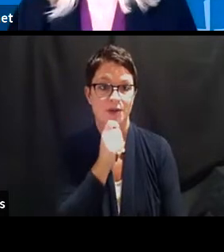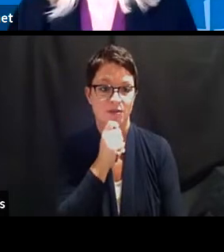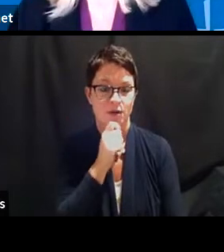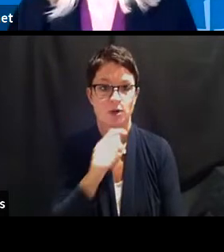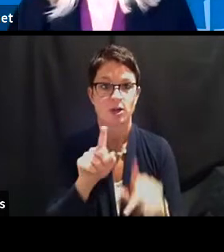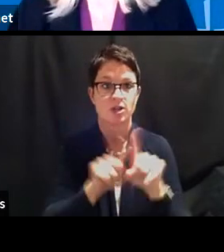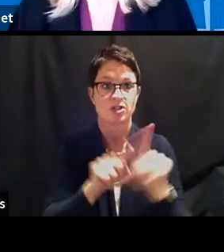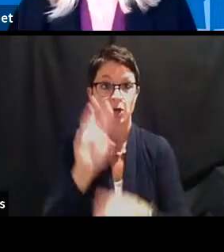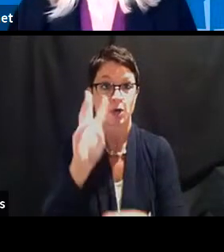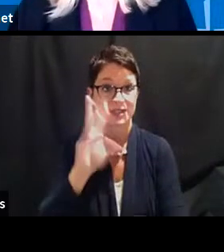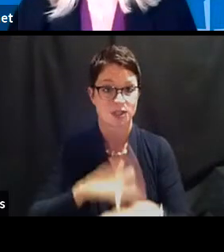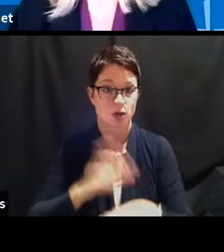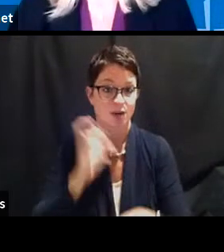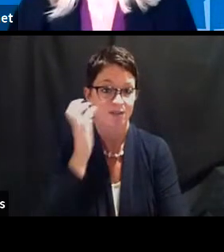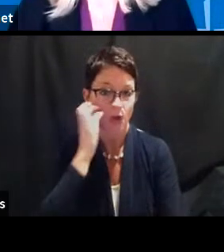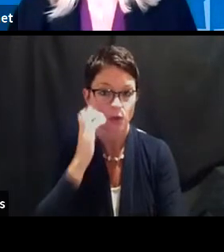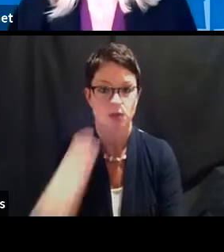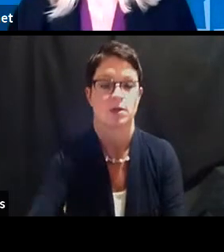*6 on your phone.